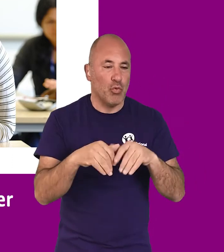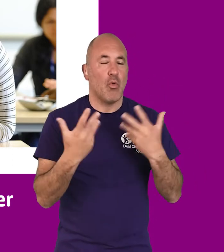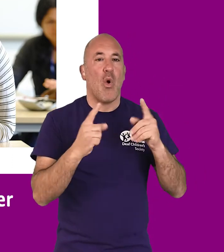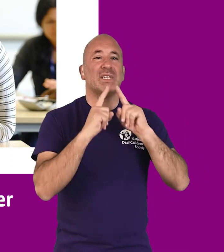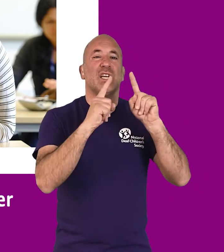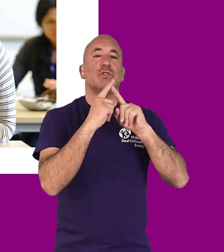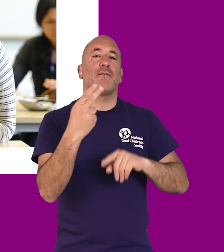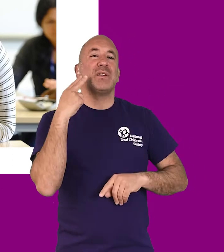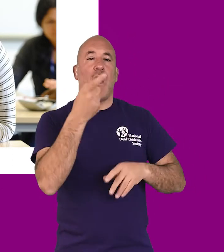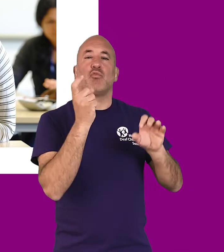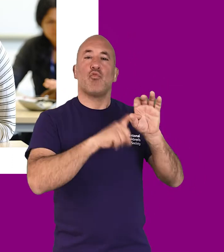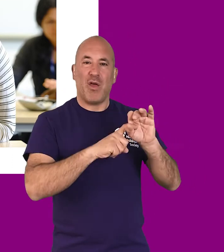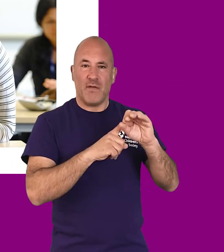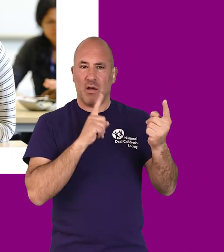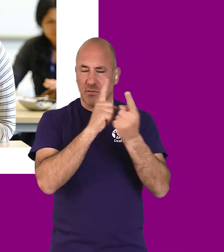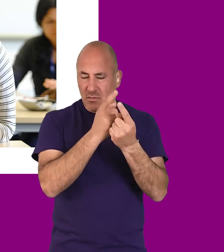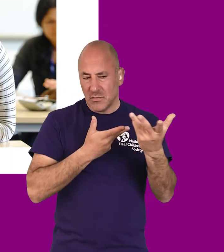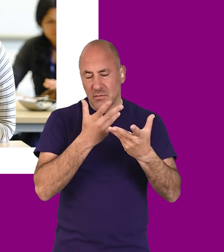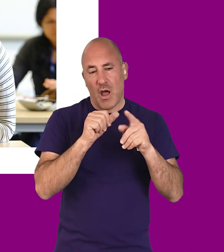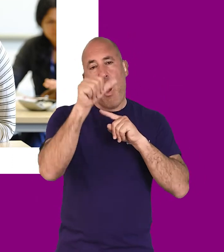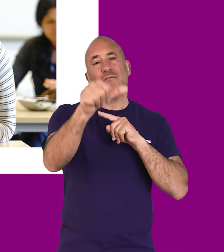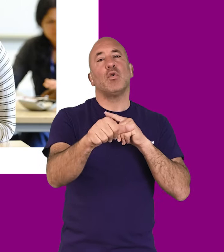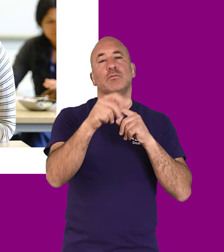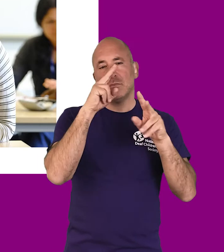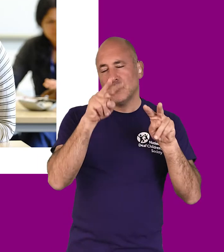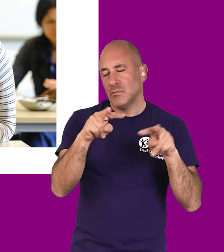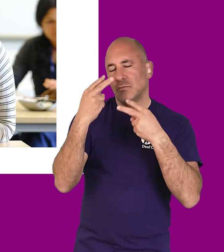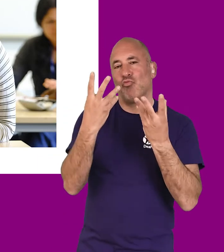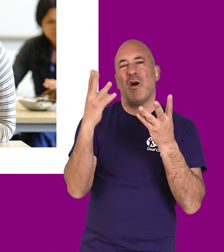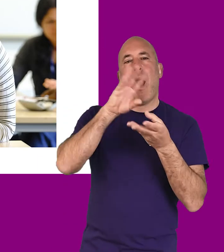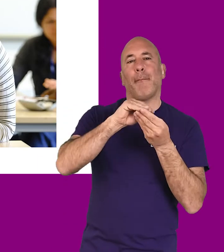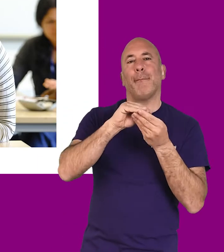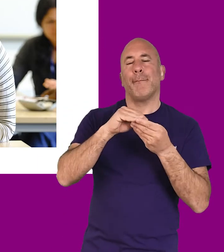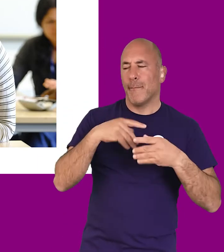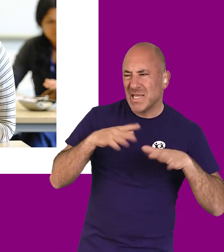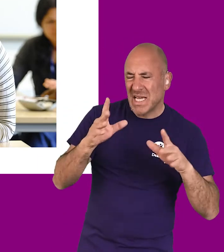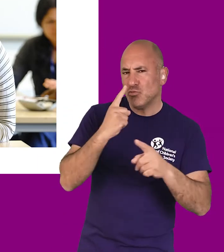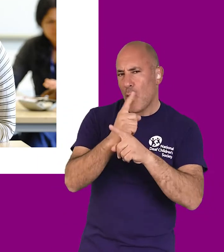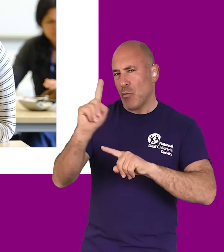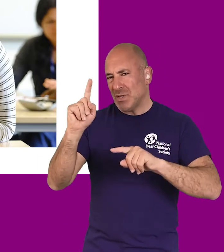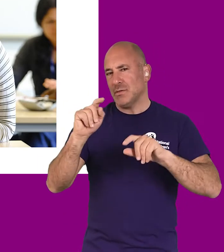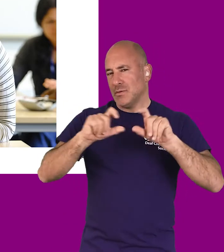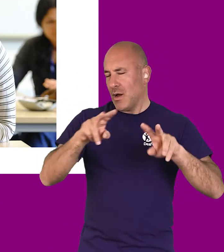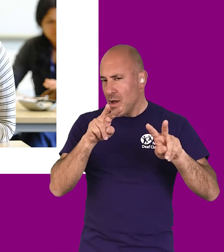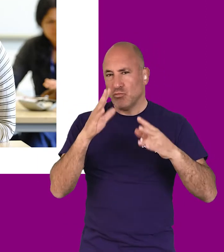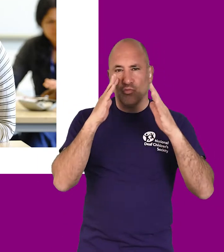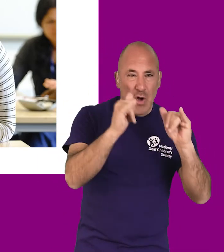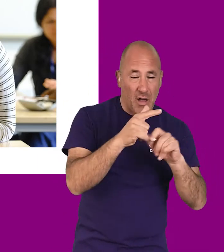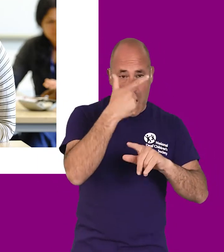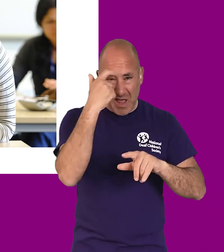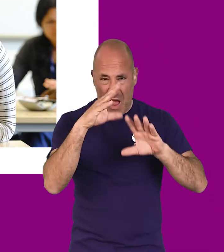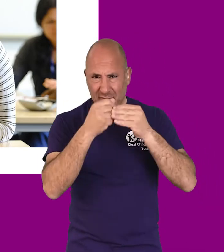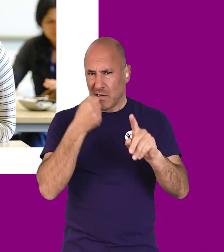support worker or a qualified teacher for deaf, for example, recapping, checking and